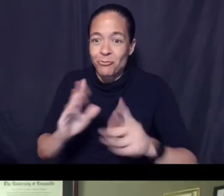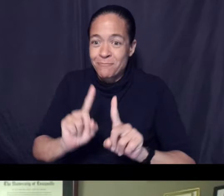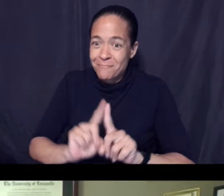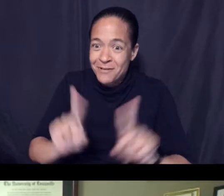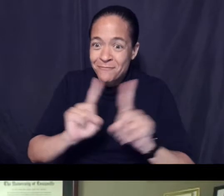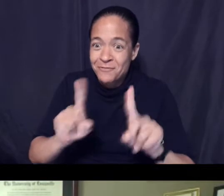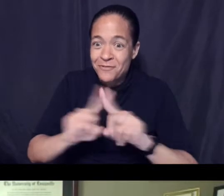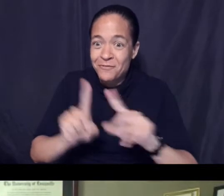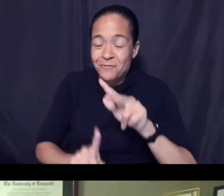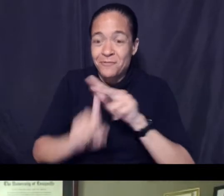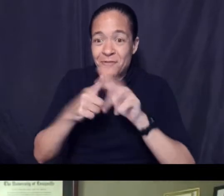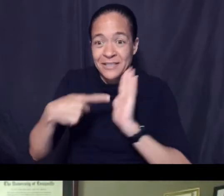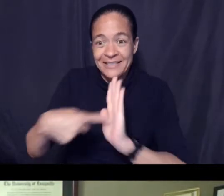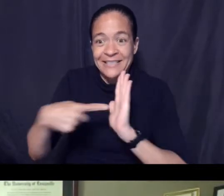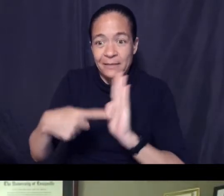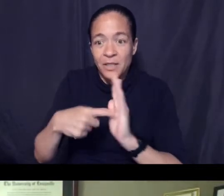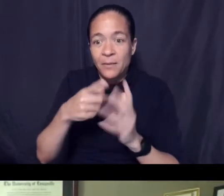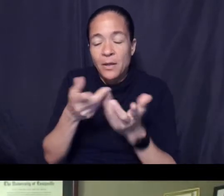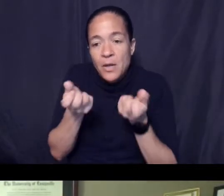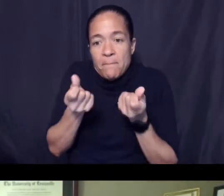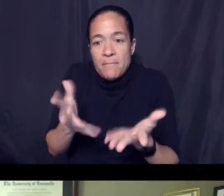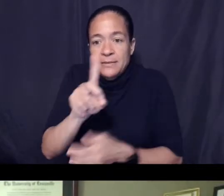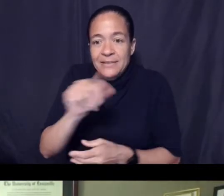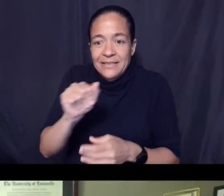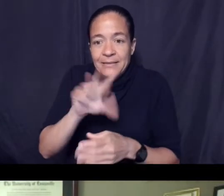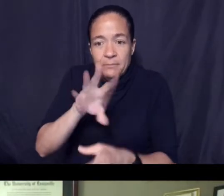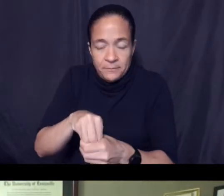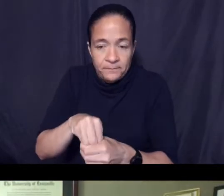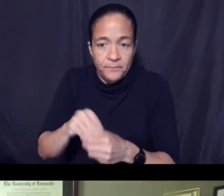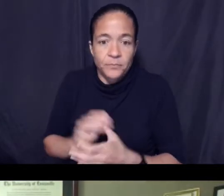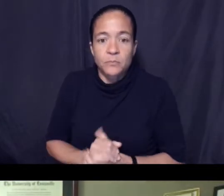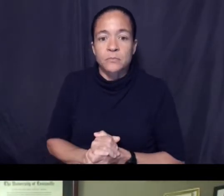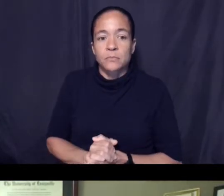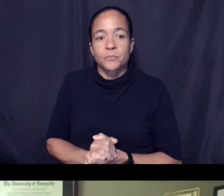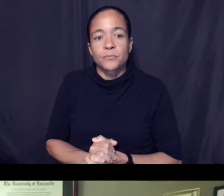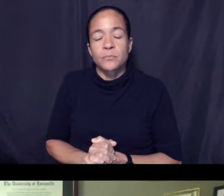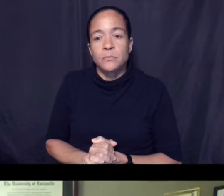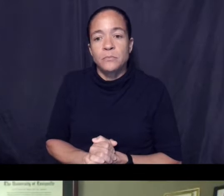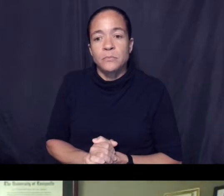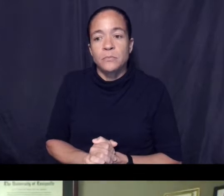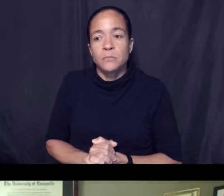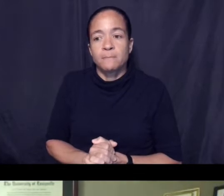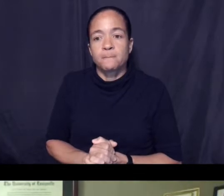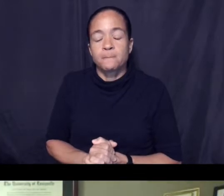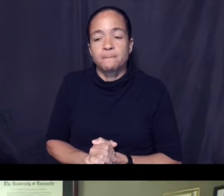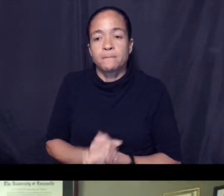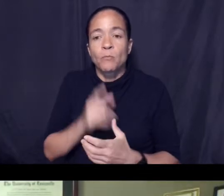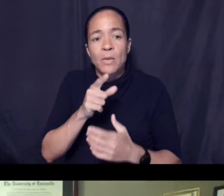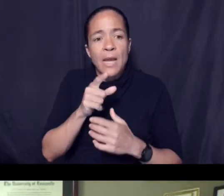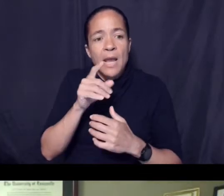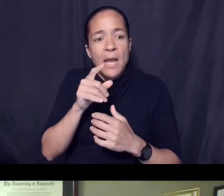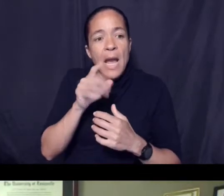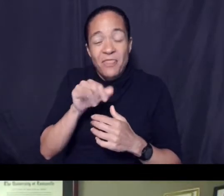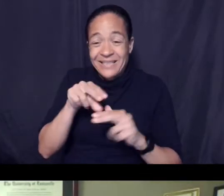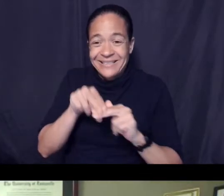shown here with lots of disability associated. This slide shows some of the outcomes that infants may show